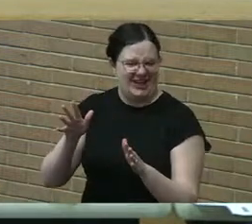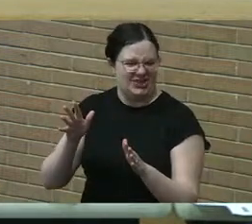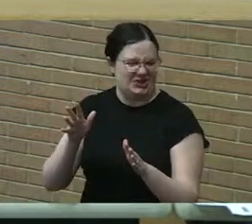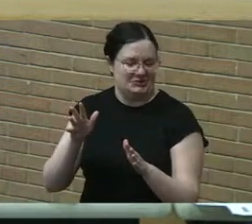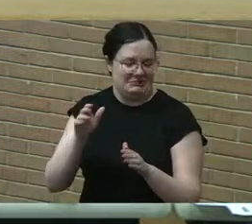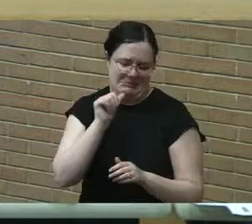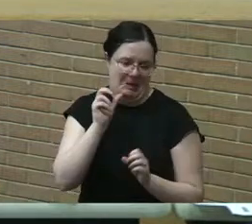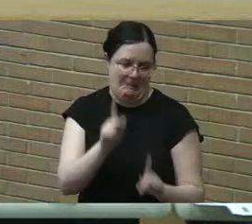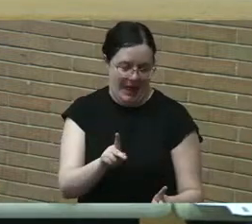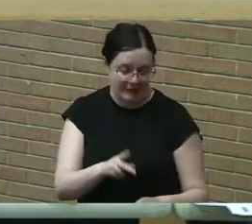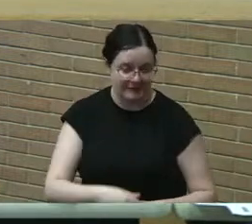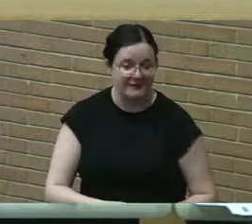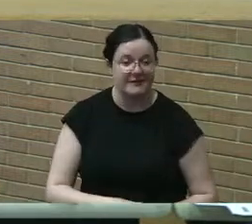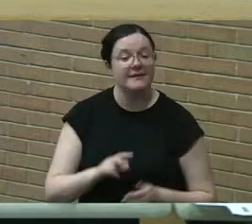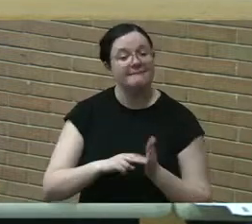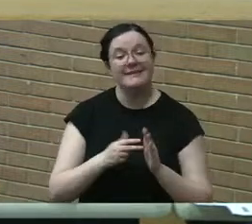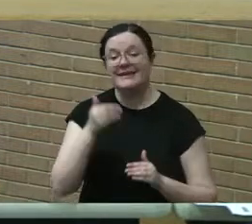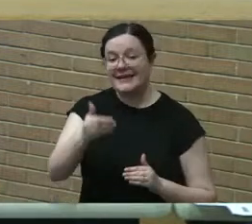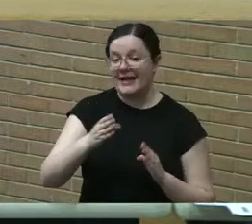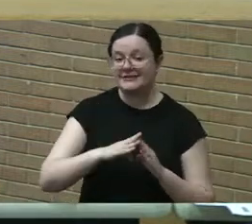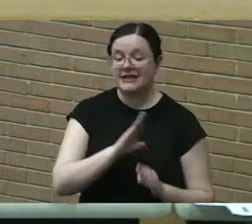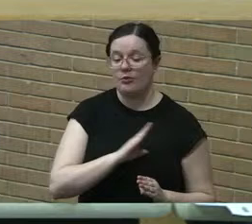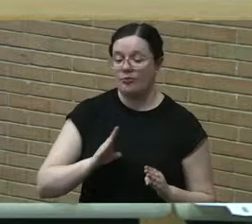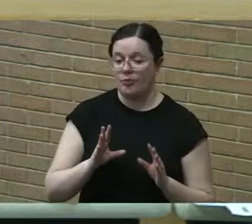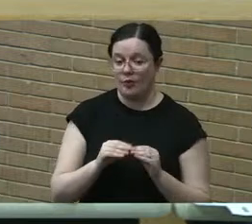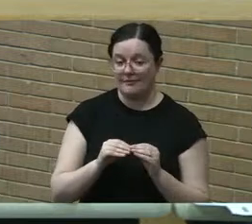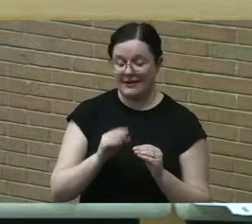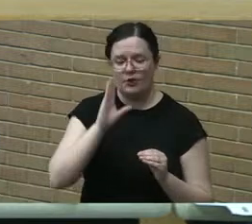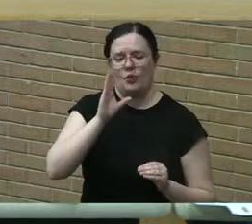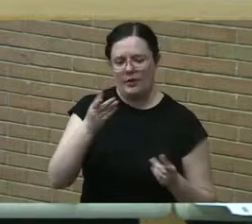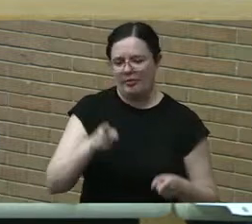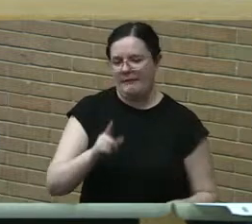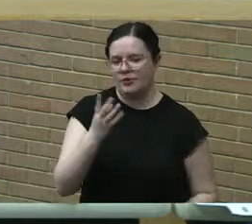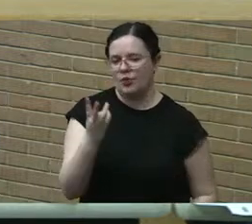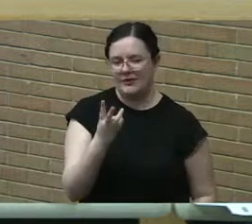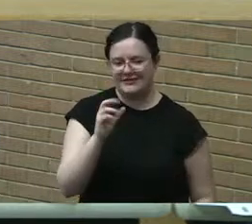town board meeting will be Wednesday, April